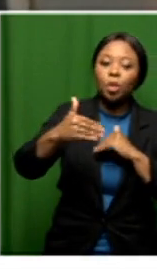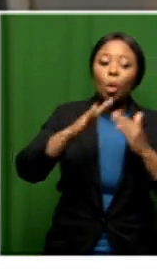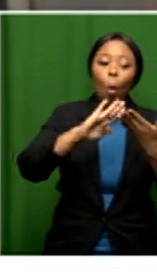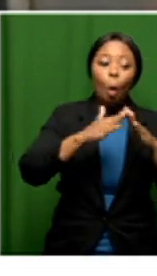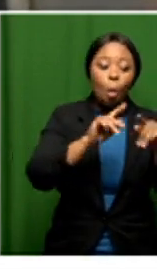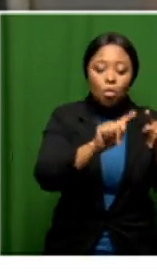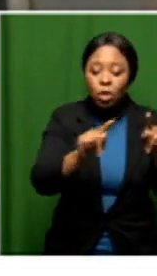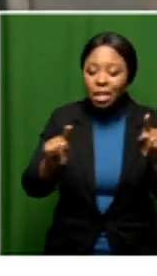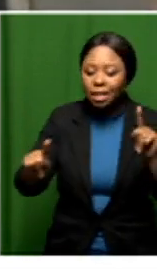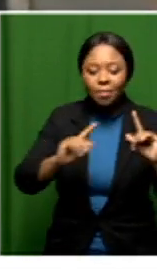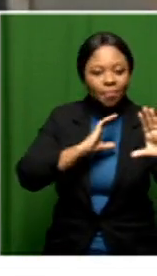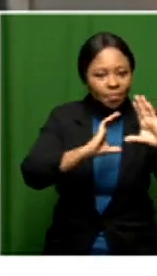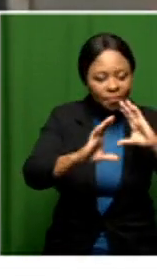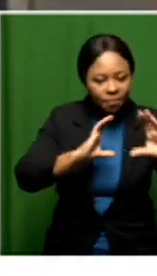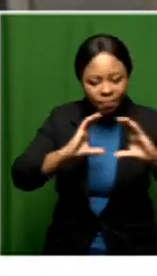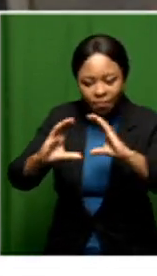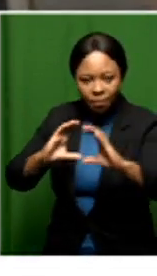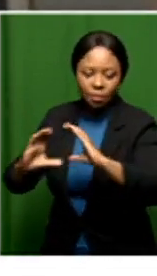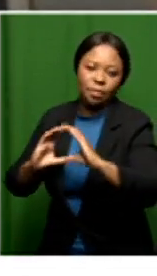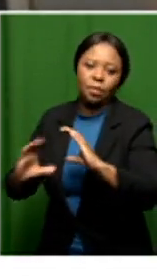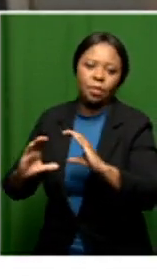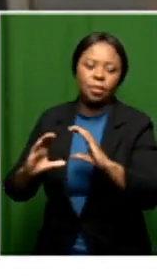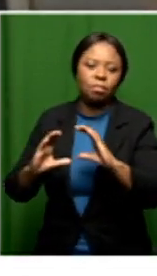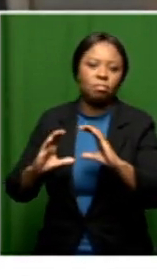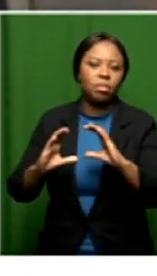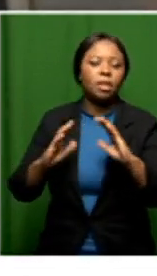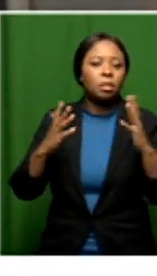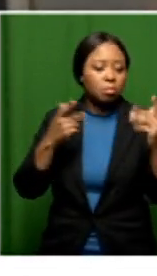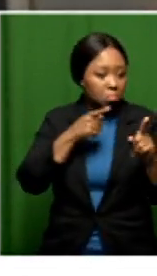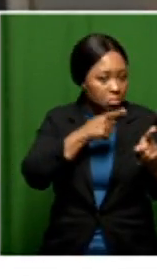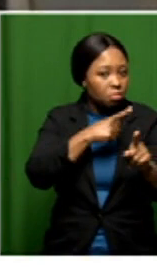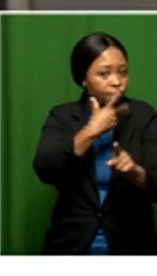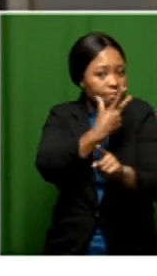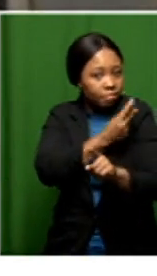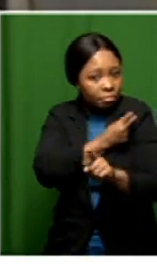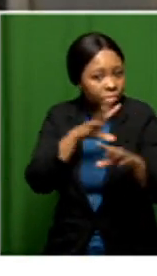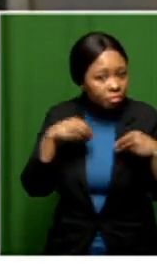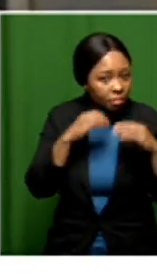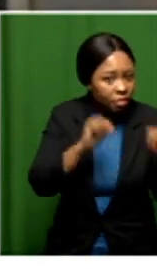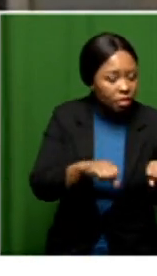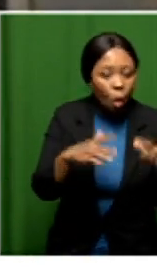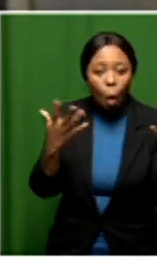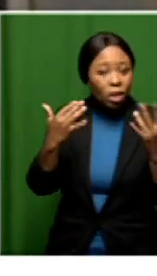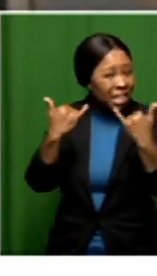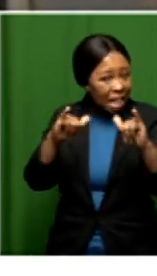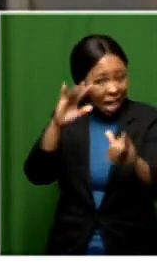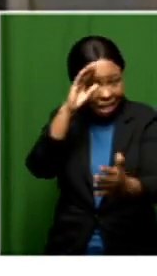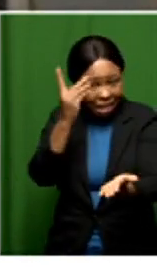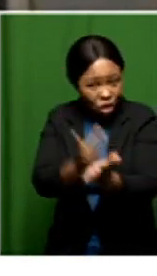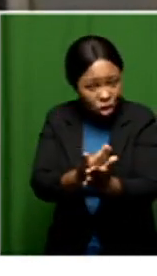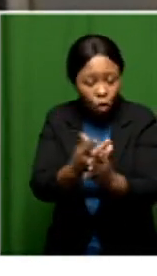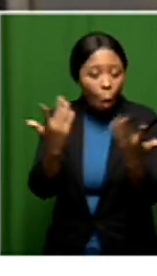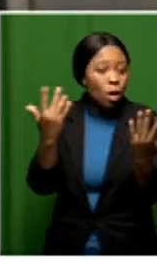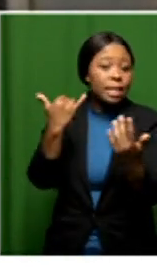communities, whether they are highly intended to take the vaccine jab or still making decisions and finding out